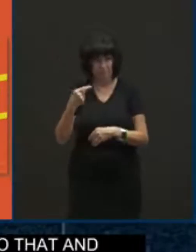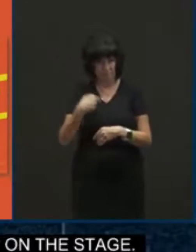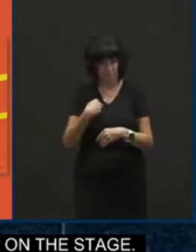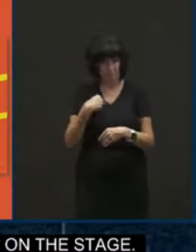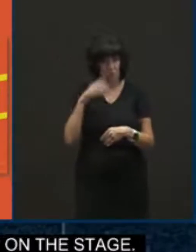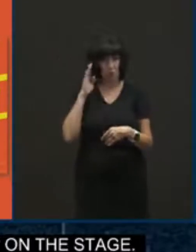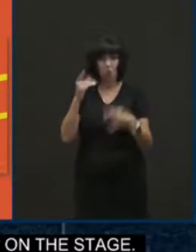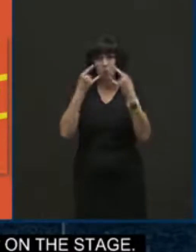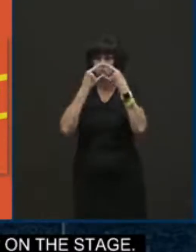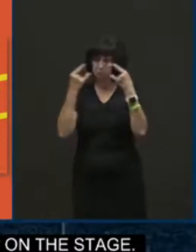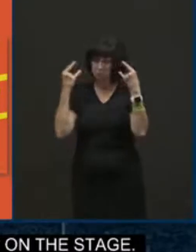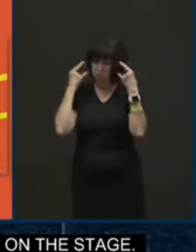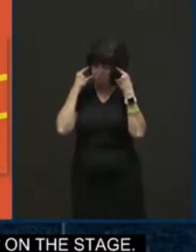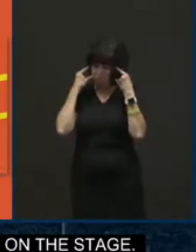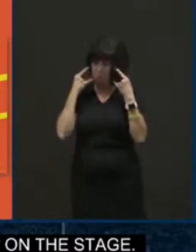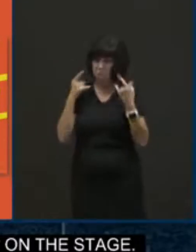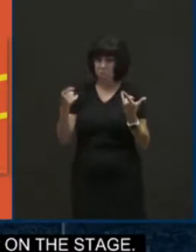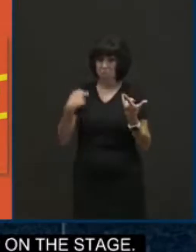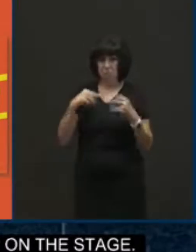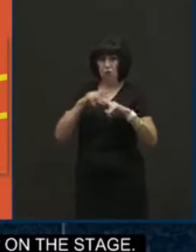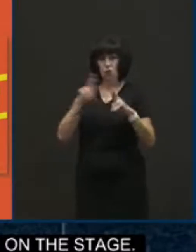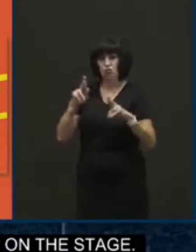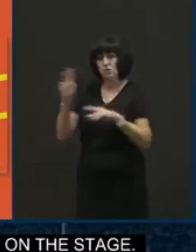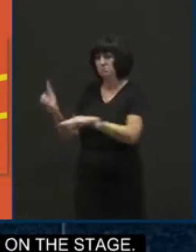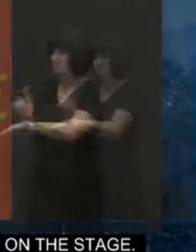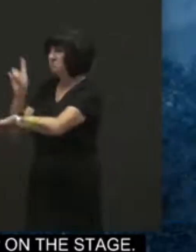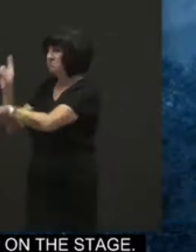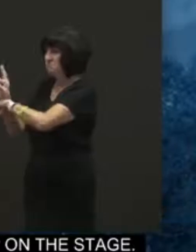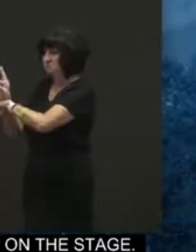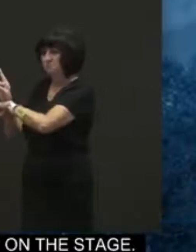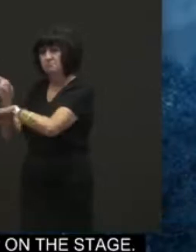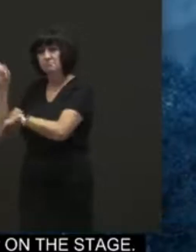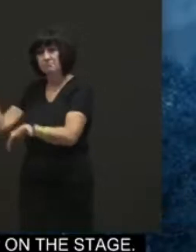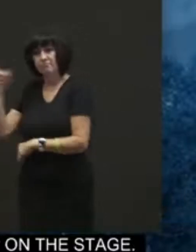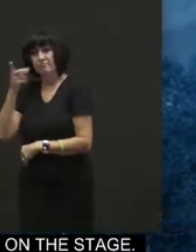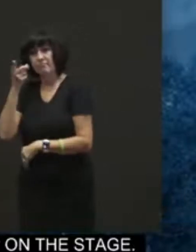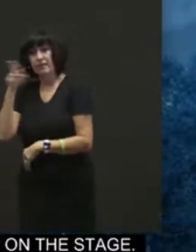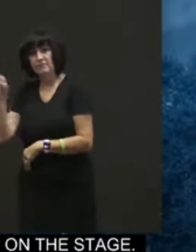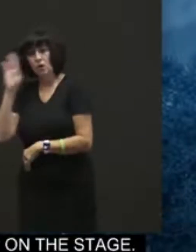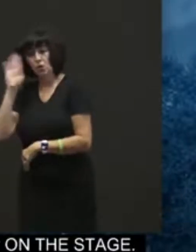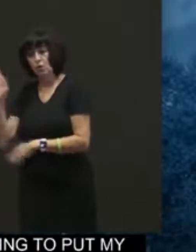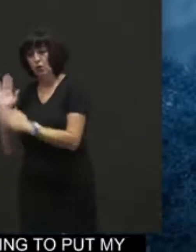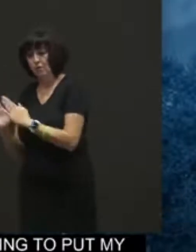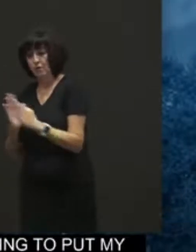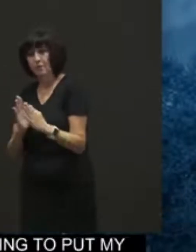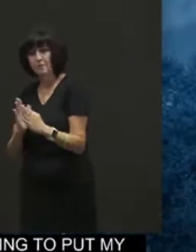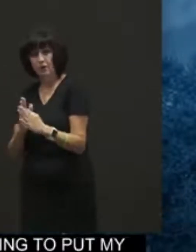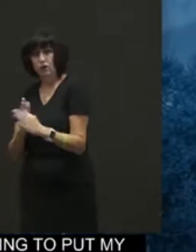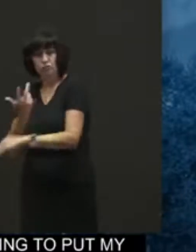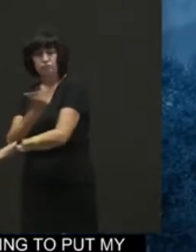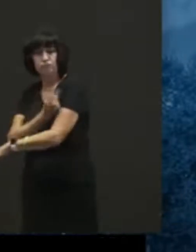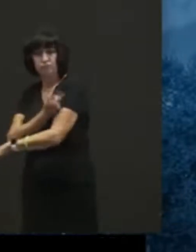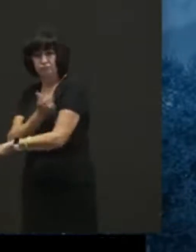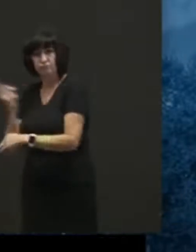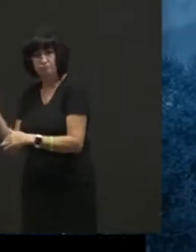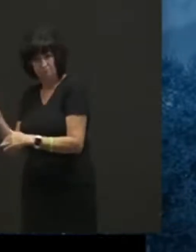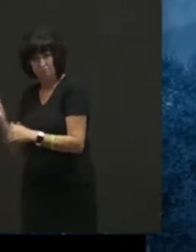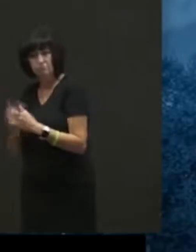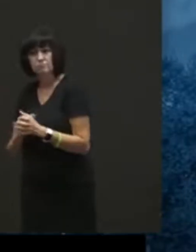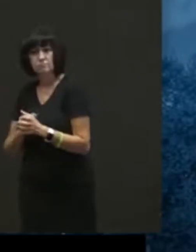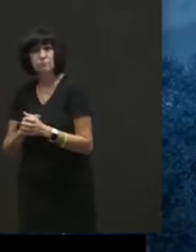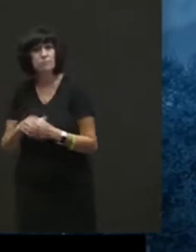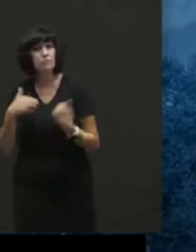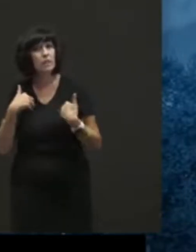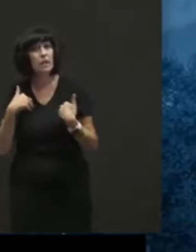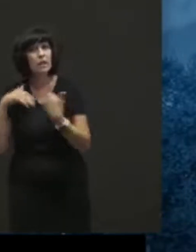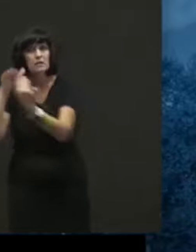to prepare the needle. And we're really encouraging all Delawareans to do this, to take the precaution. If you just think about